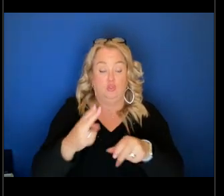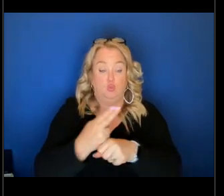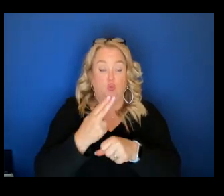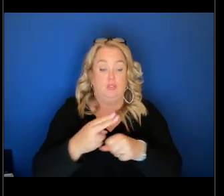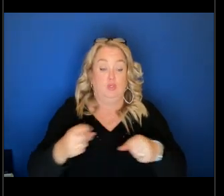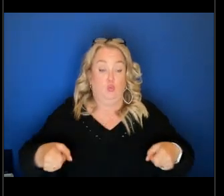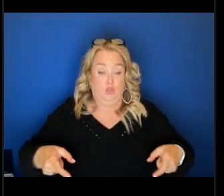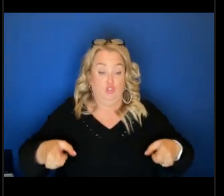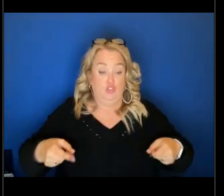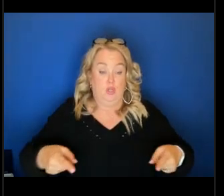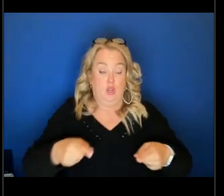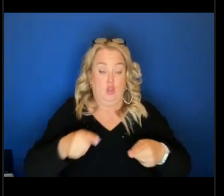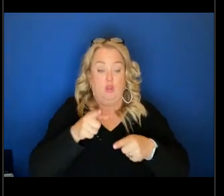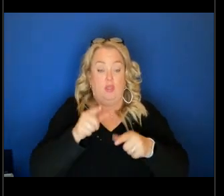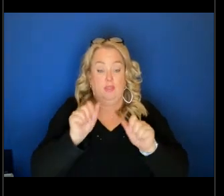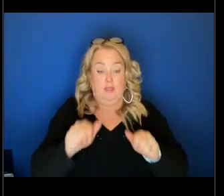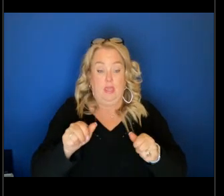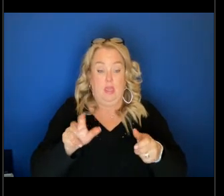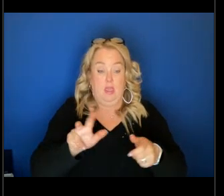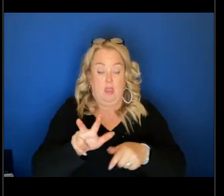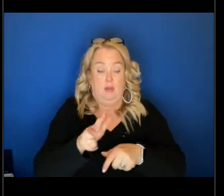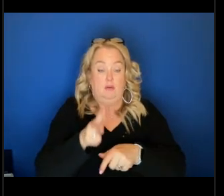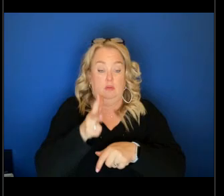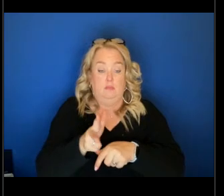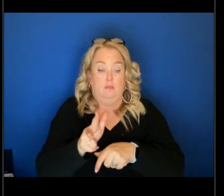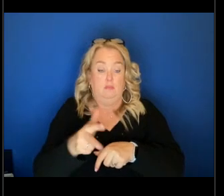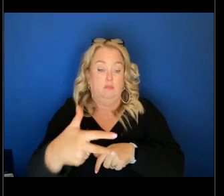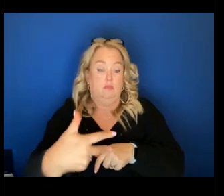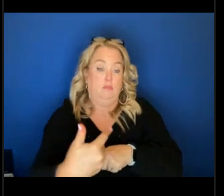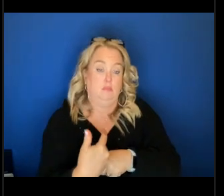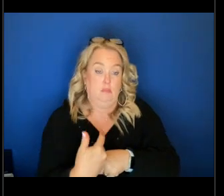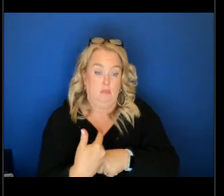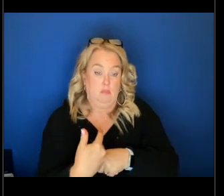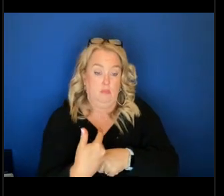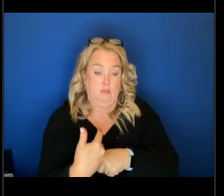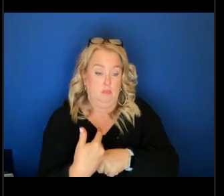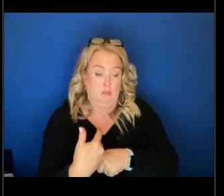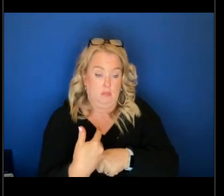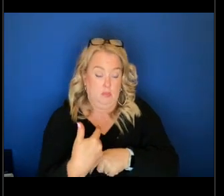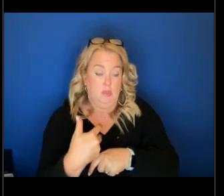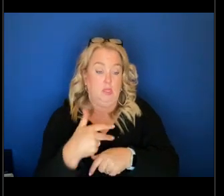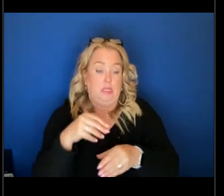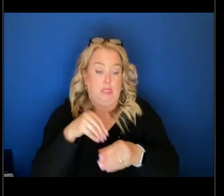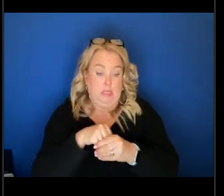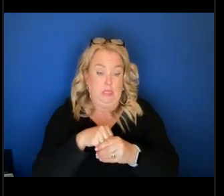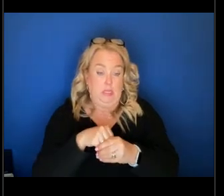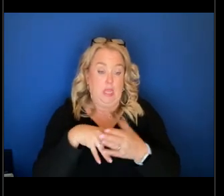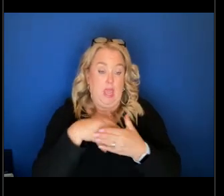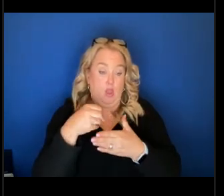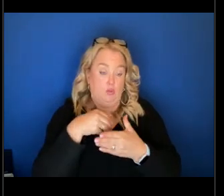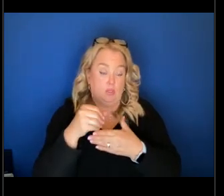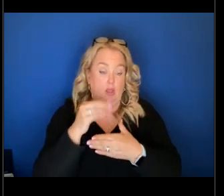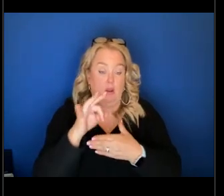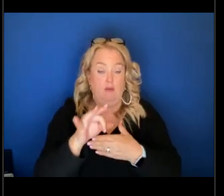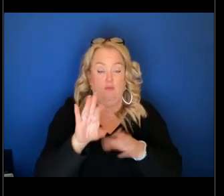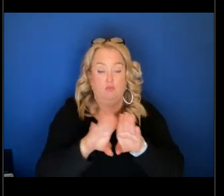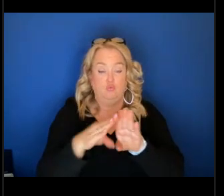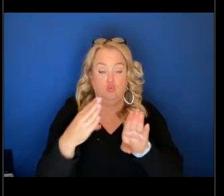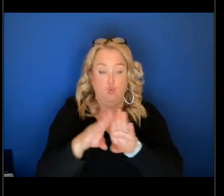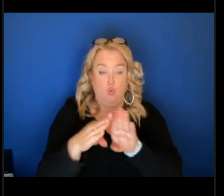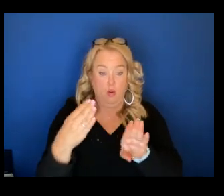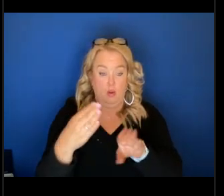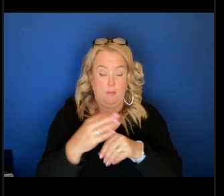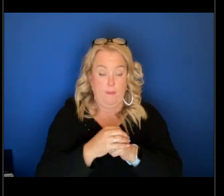a wheelchair to make a 90-degree turn in and out of nominal